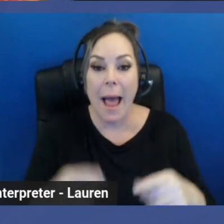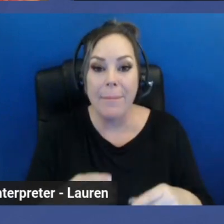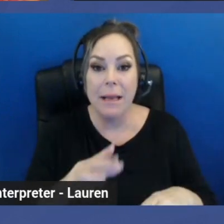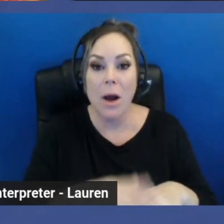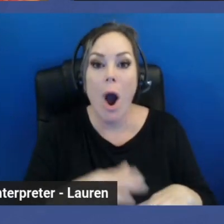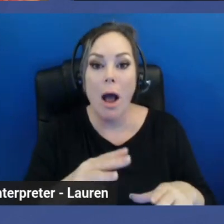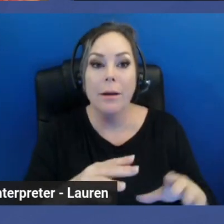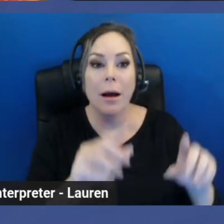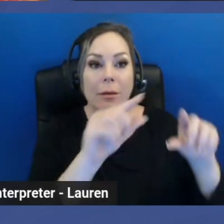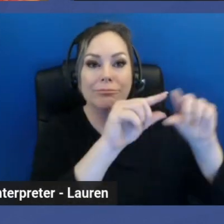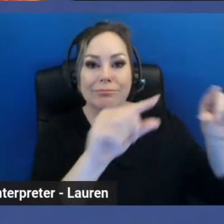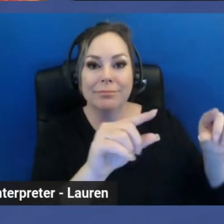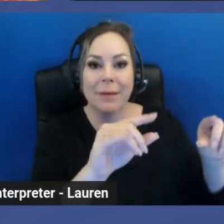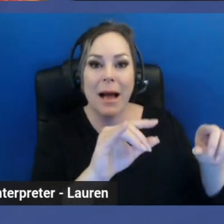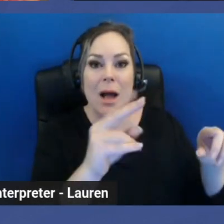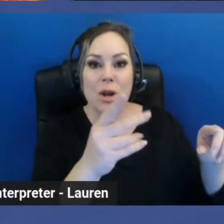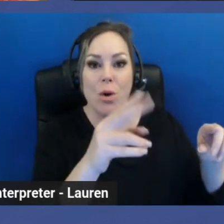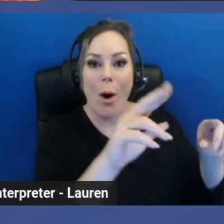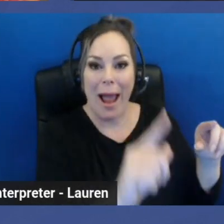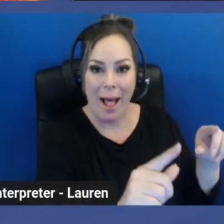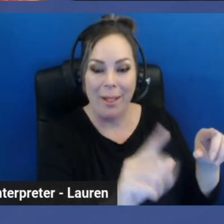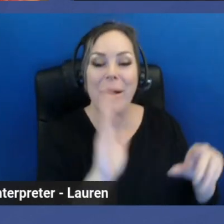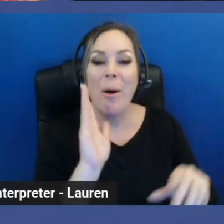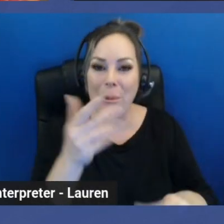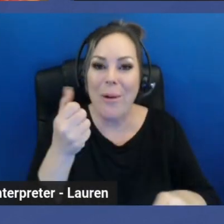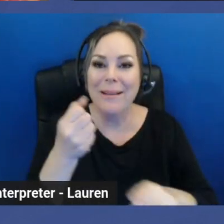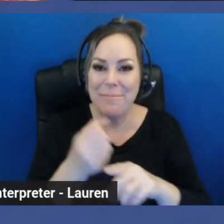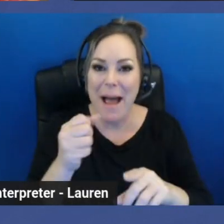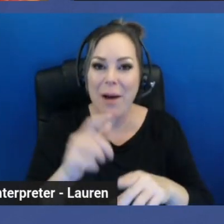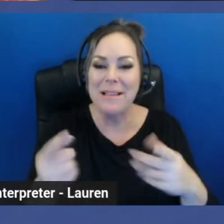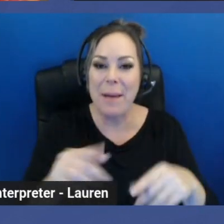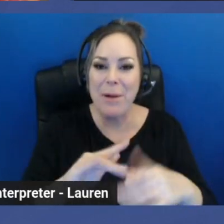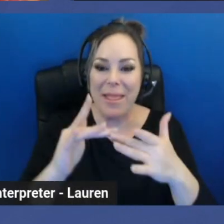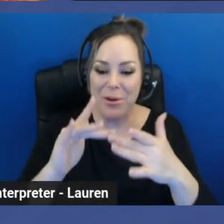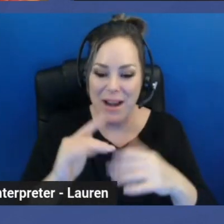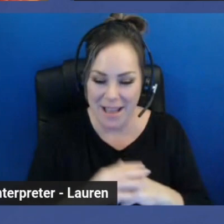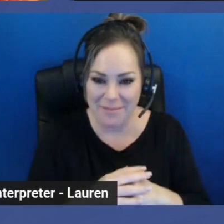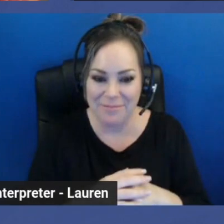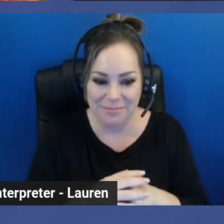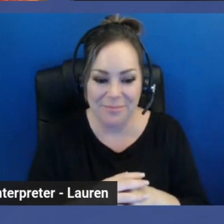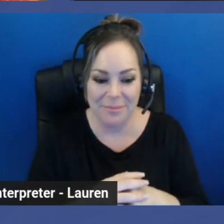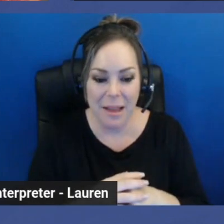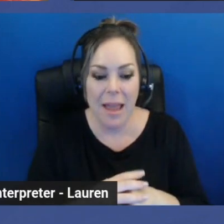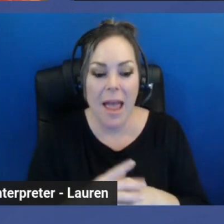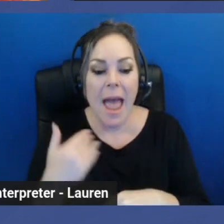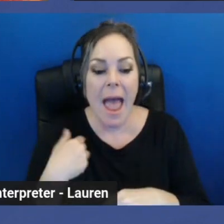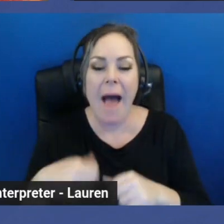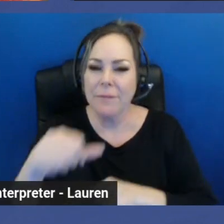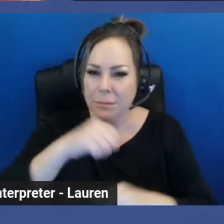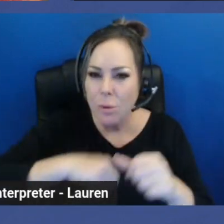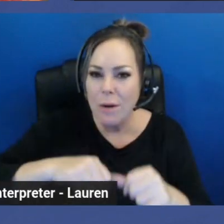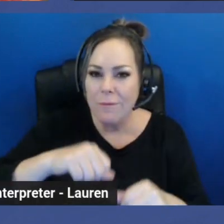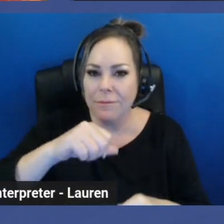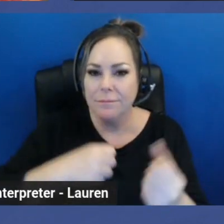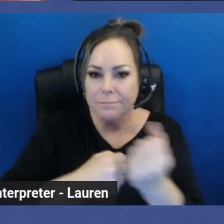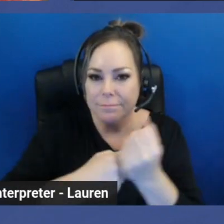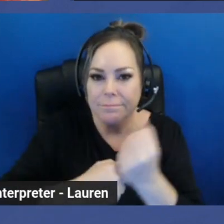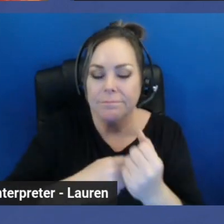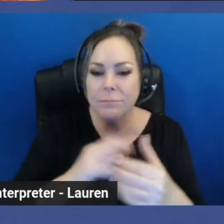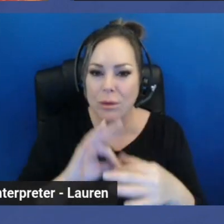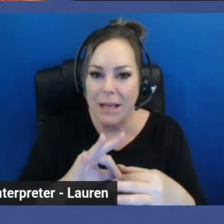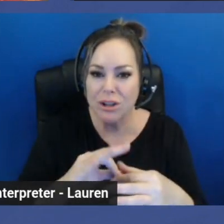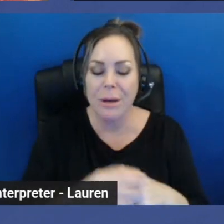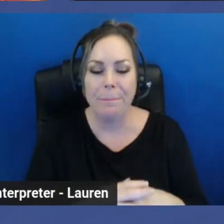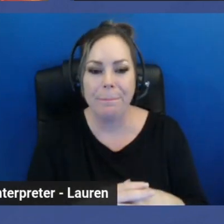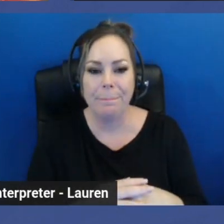have an impact on what happens on the internet. They support one another. There's a relationship there. And speaking